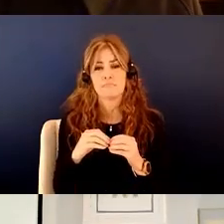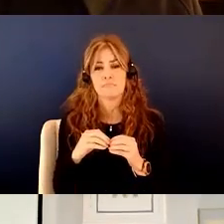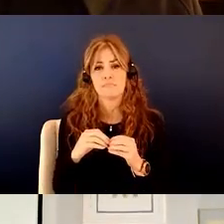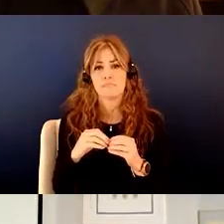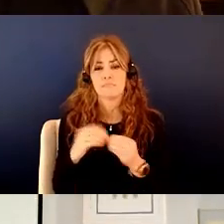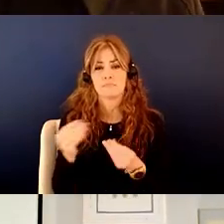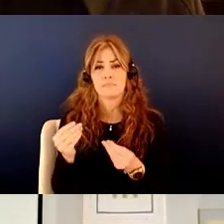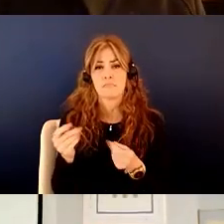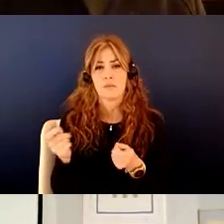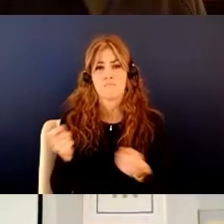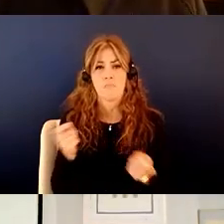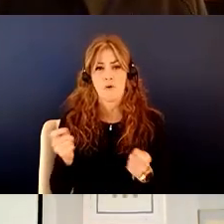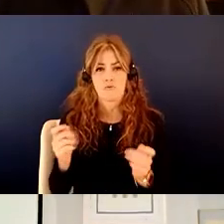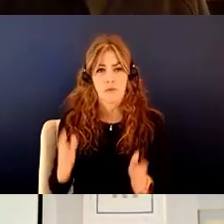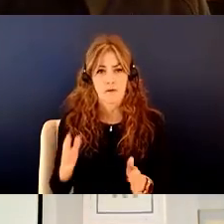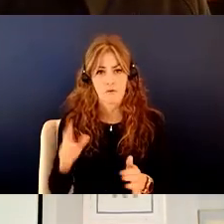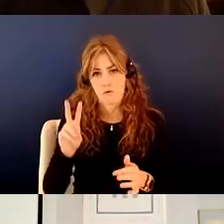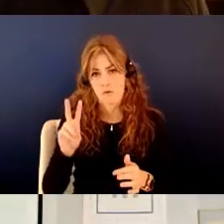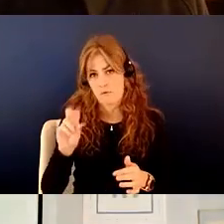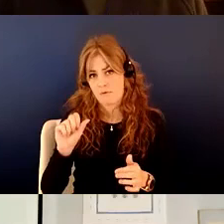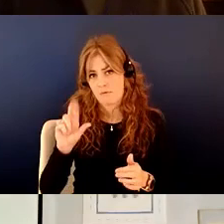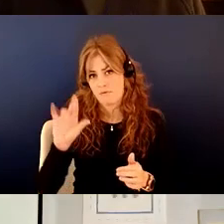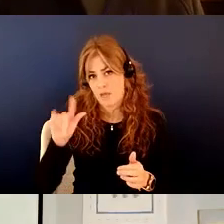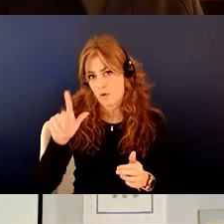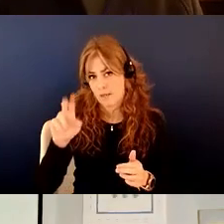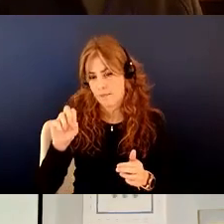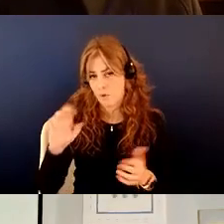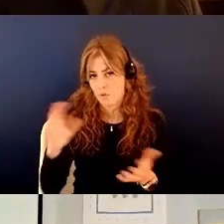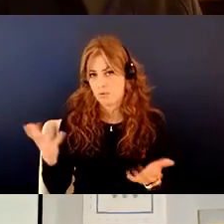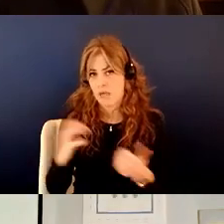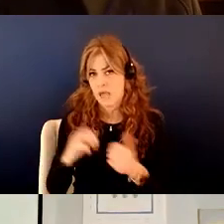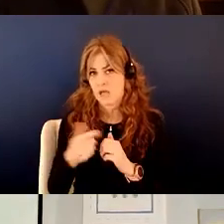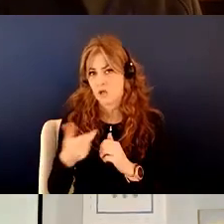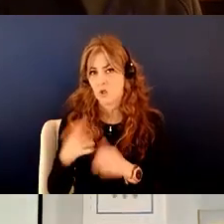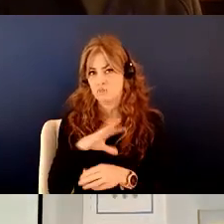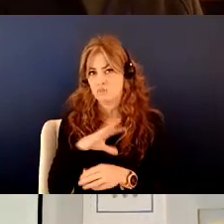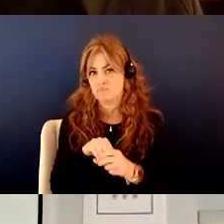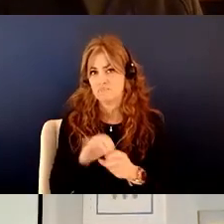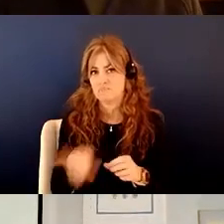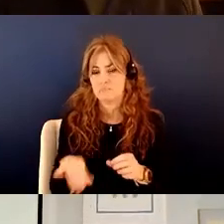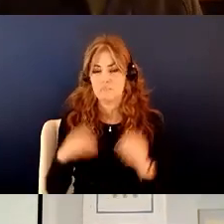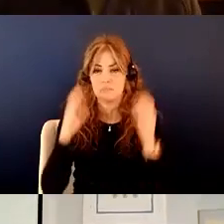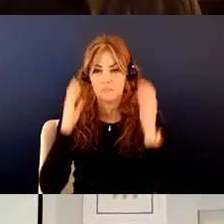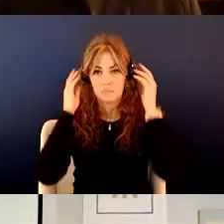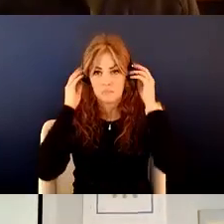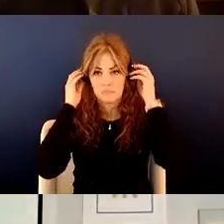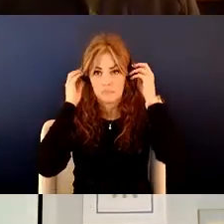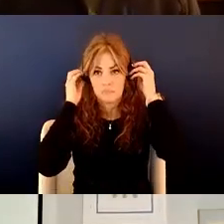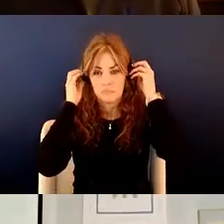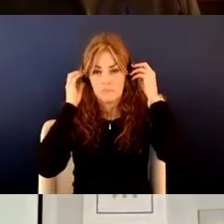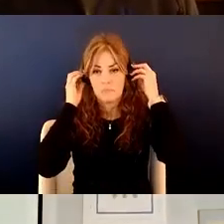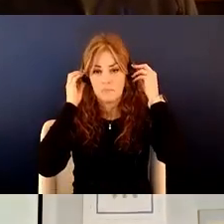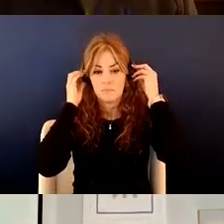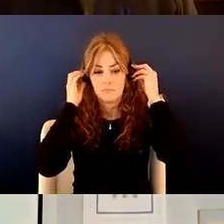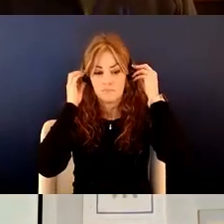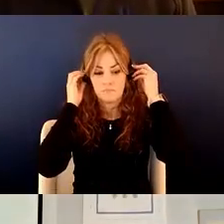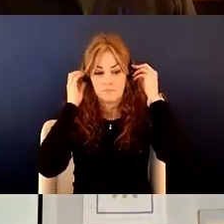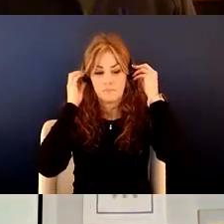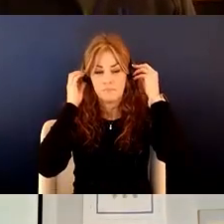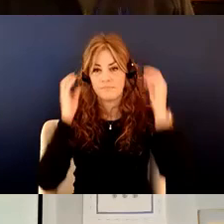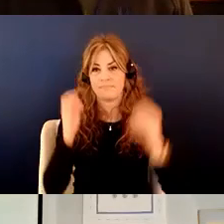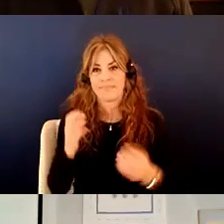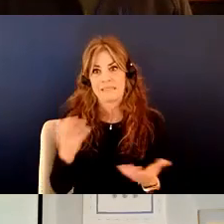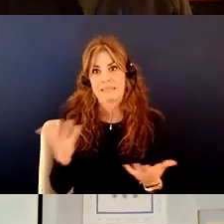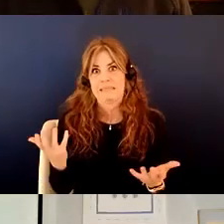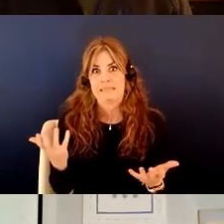someone asking, well, when there are moderator variables, how do you account for those? Yeah, so yeah, unfortunately, we couldn't get